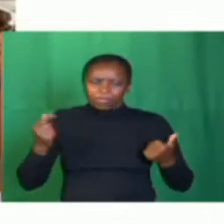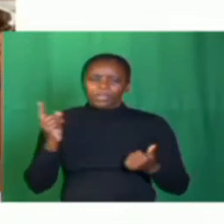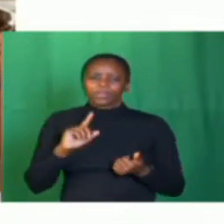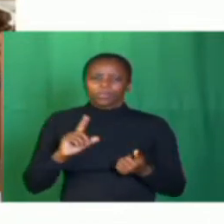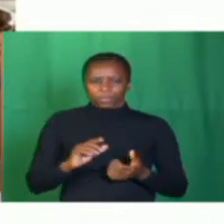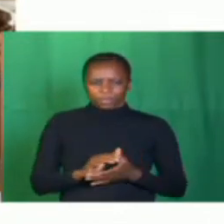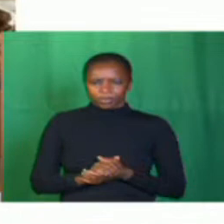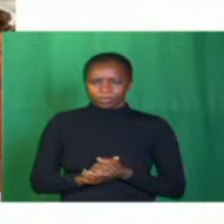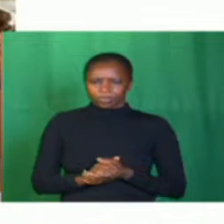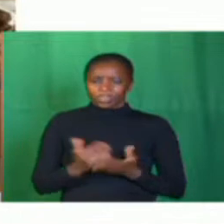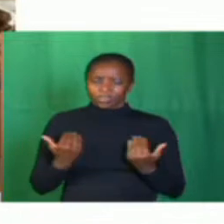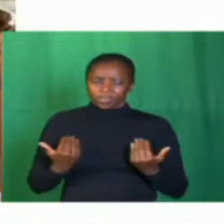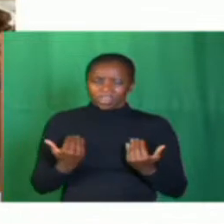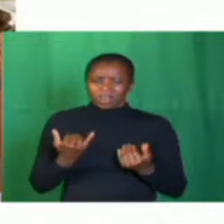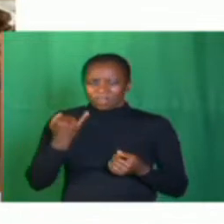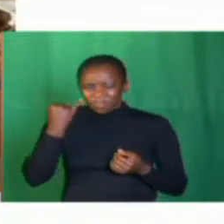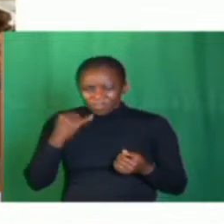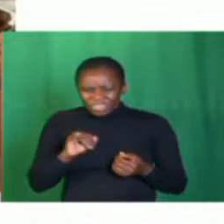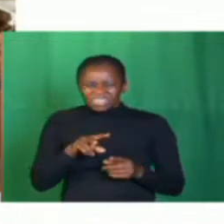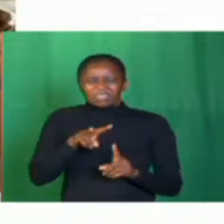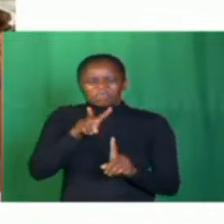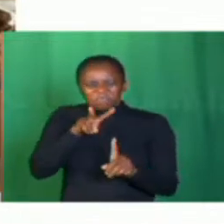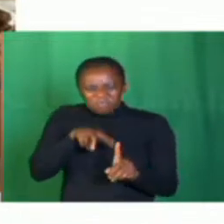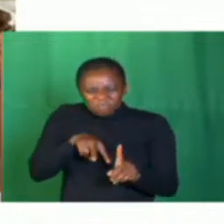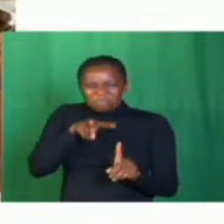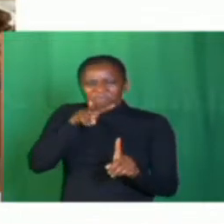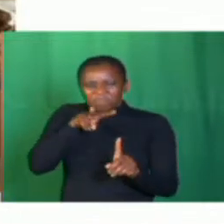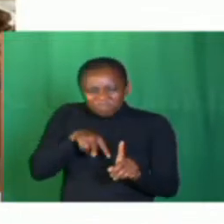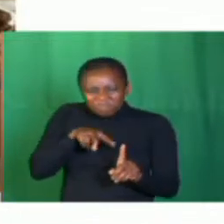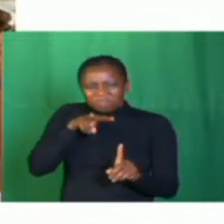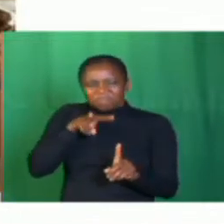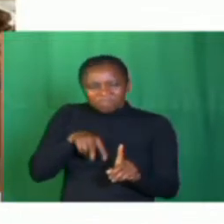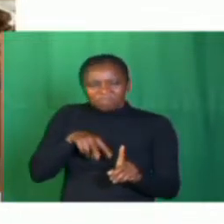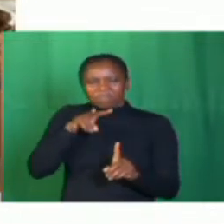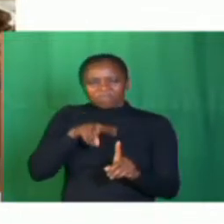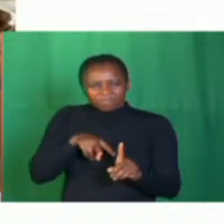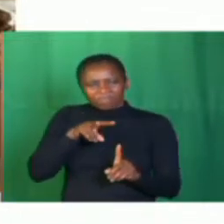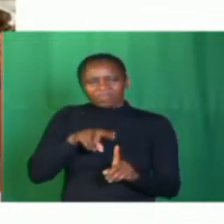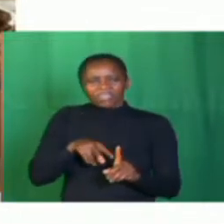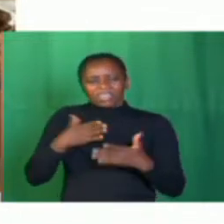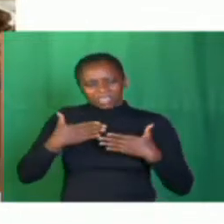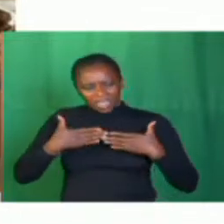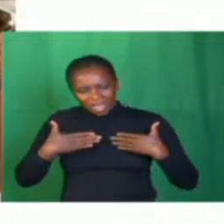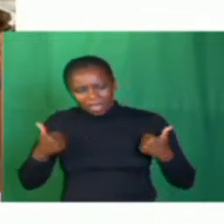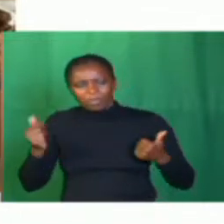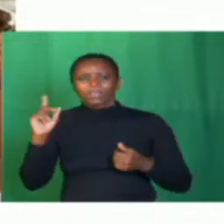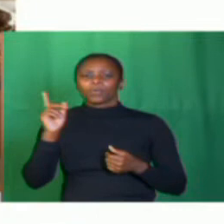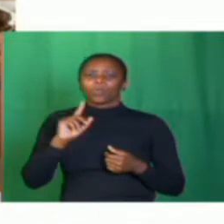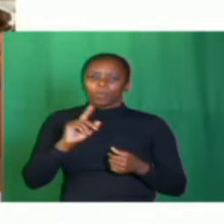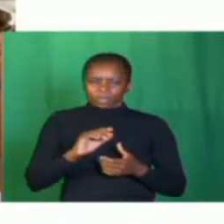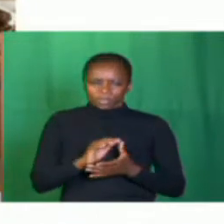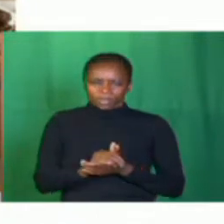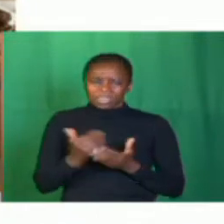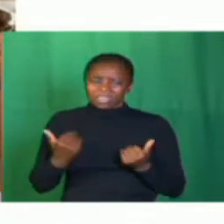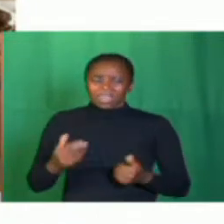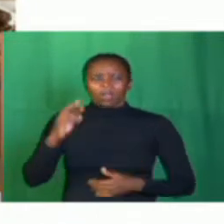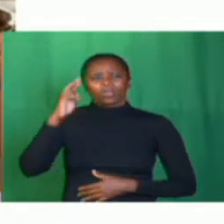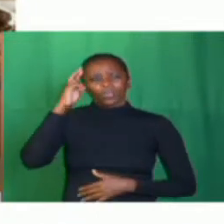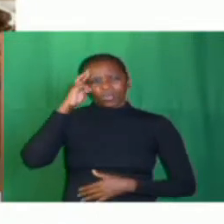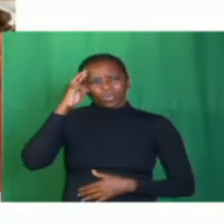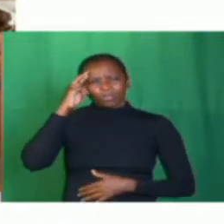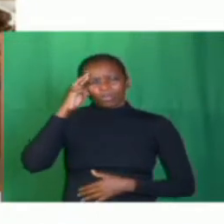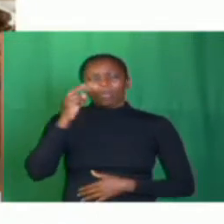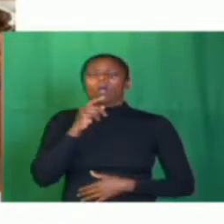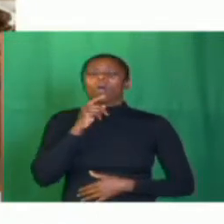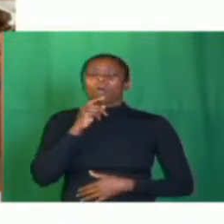you simply study the source, look at what is happening in the source, and then you will remember, oh, okay,